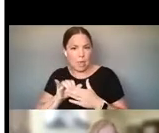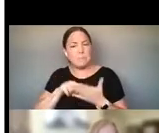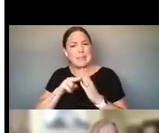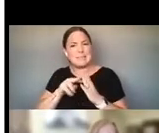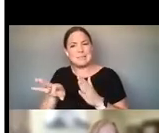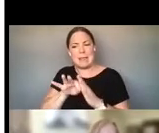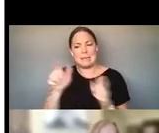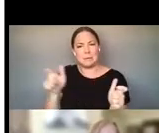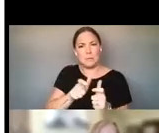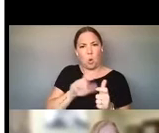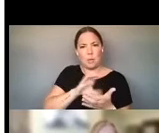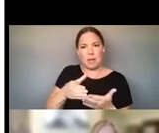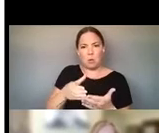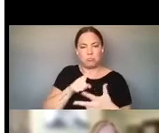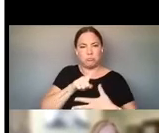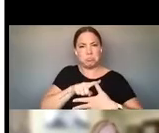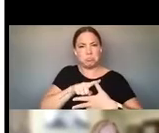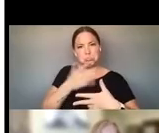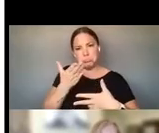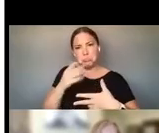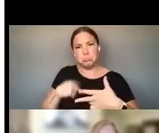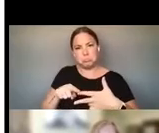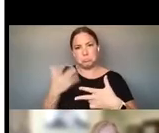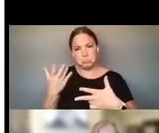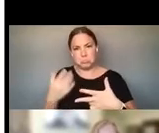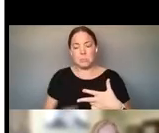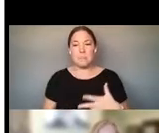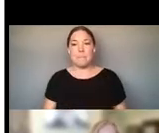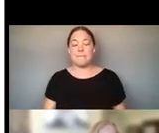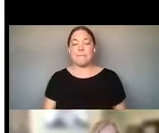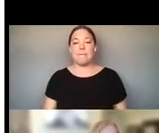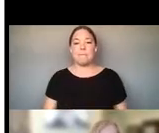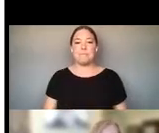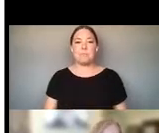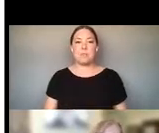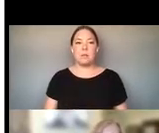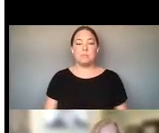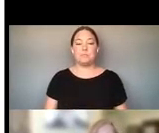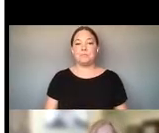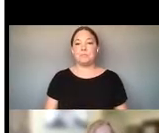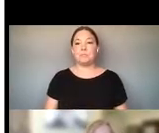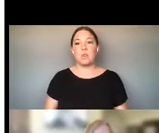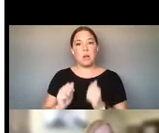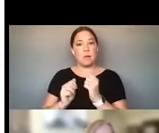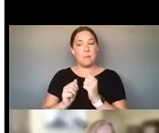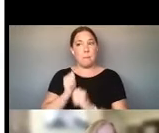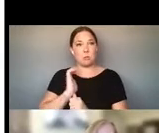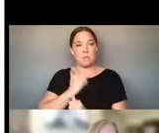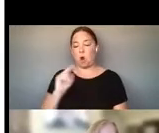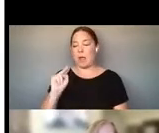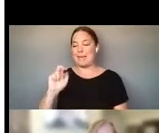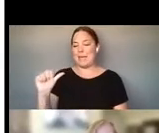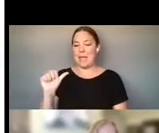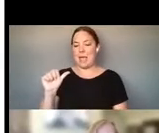amount. So in this case, unlike most of our NEA funding where you might apply for a $50,000